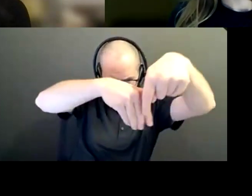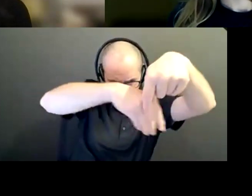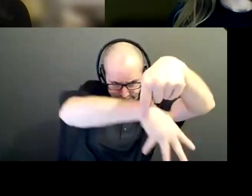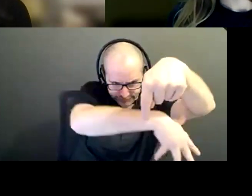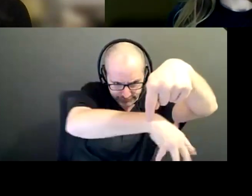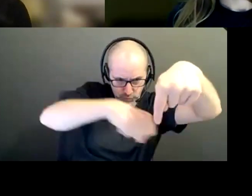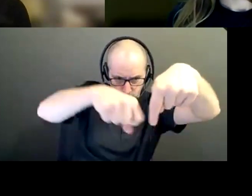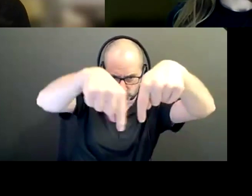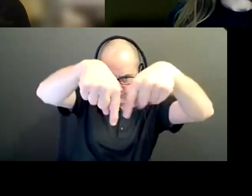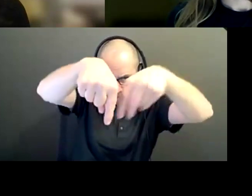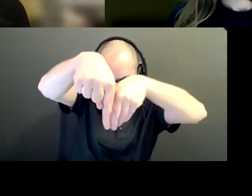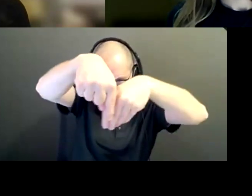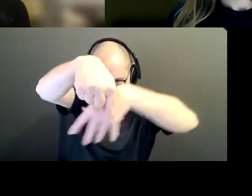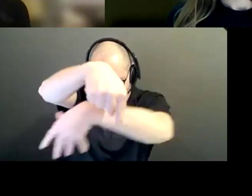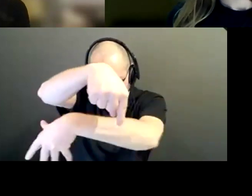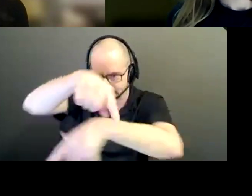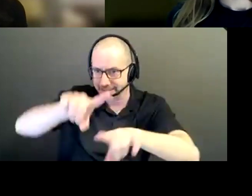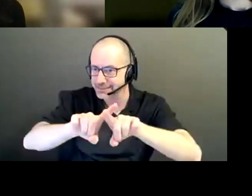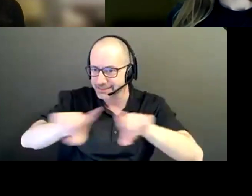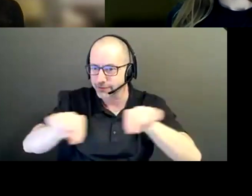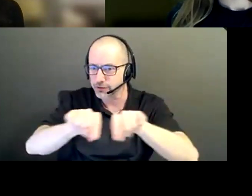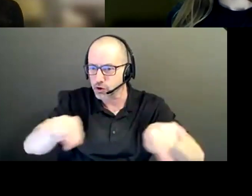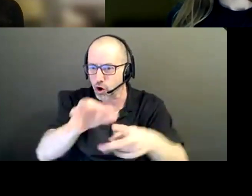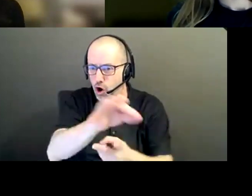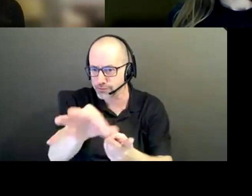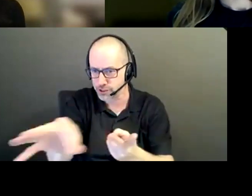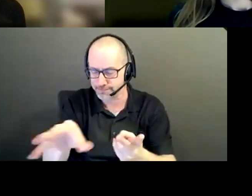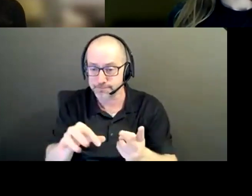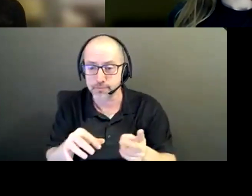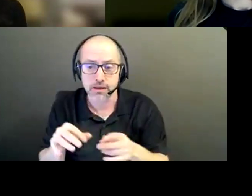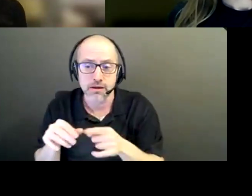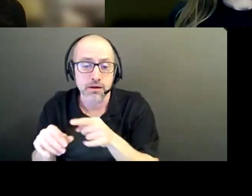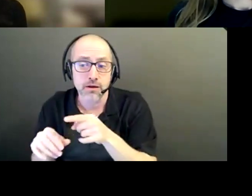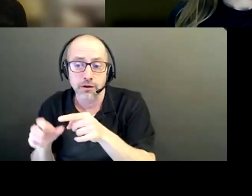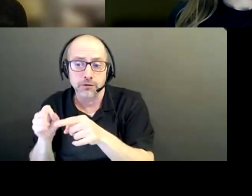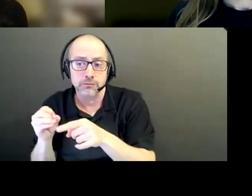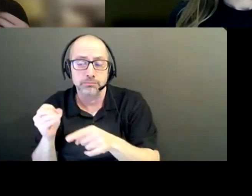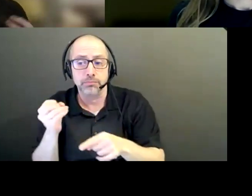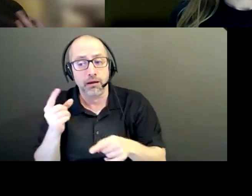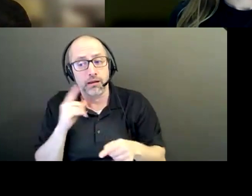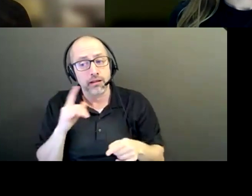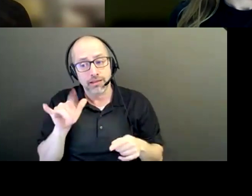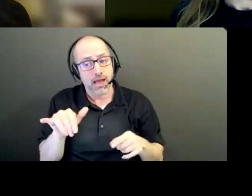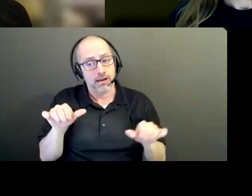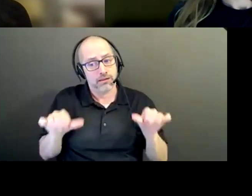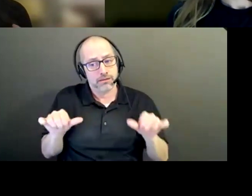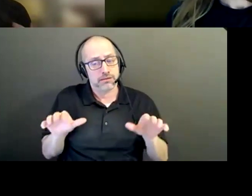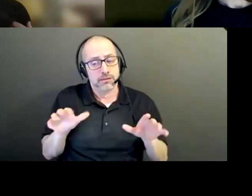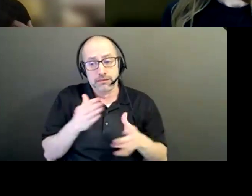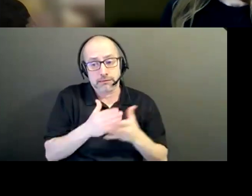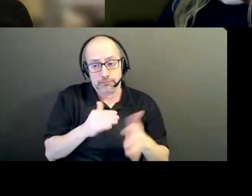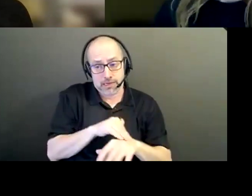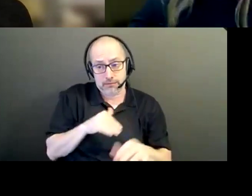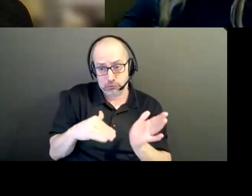those that would identify it themselves. But I think it was a bit of an uncertainty because I think sometimes the primary care providers